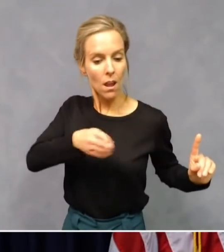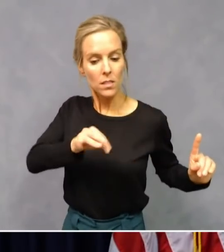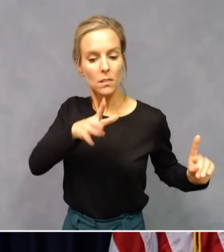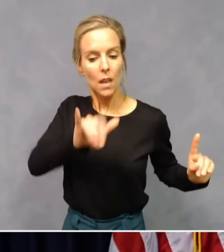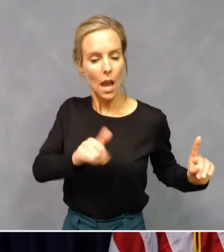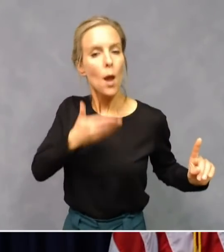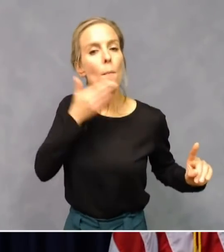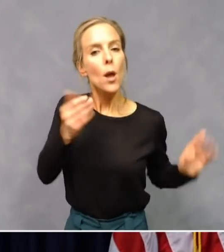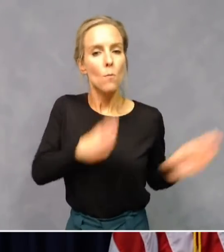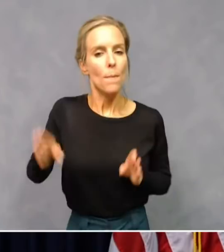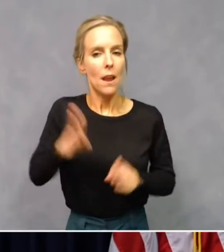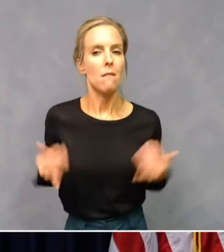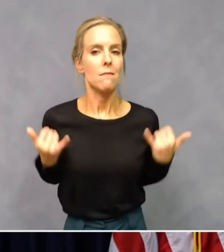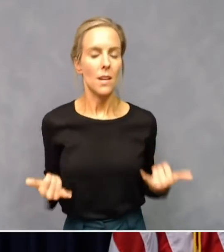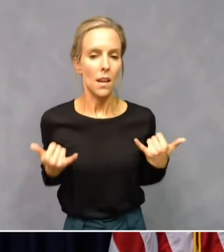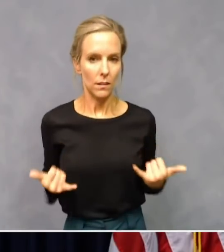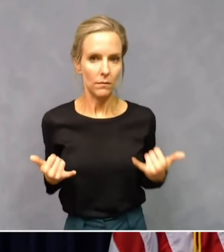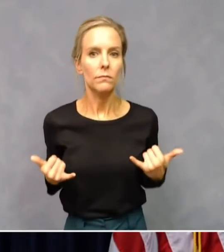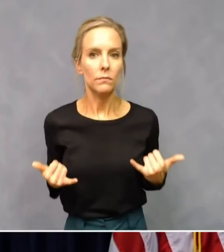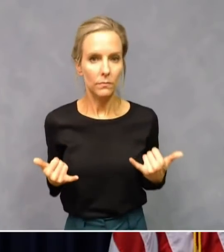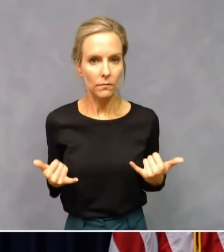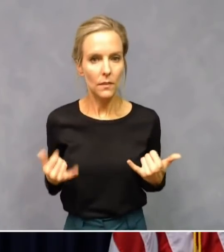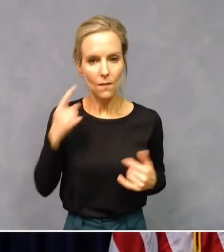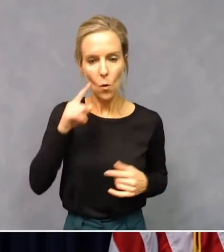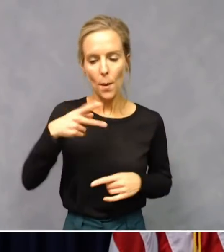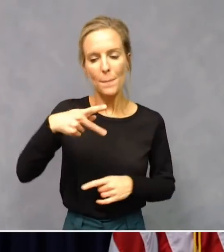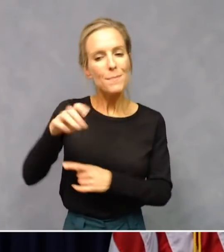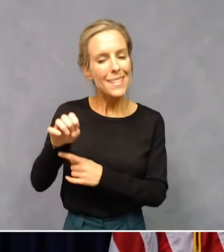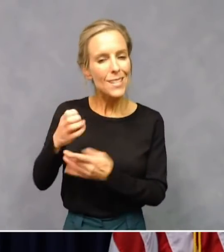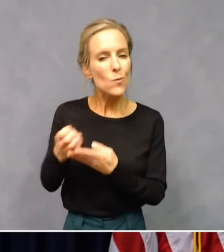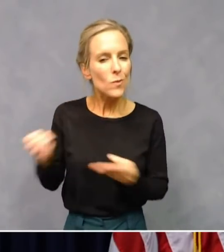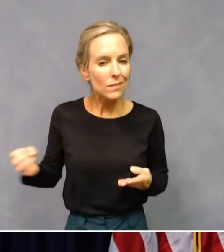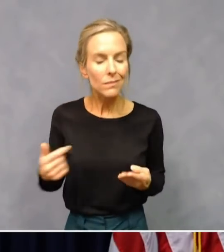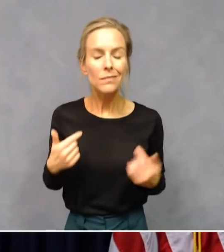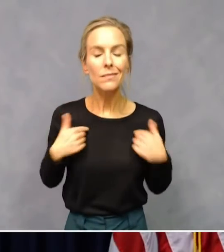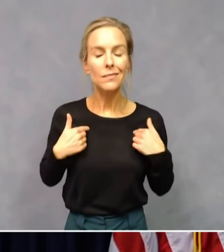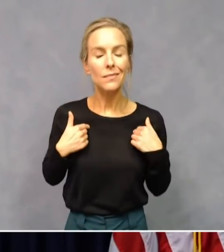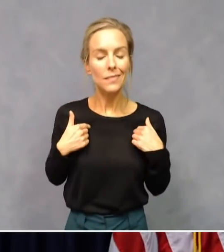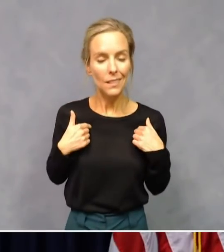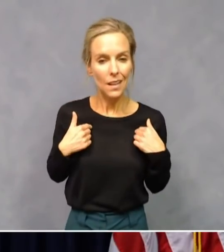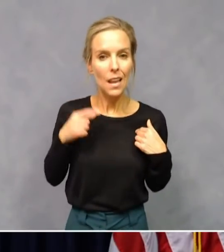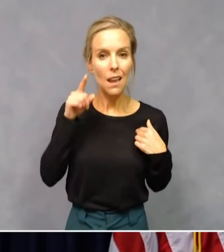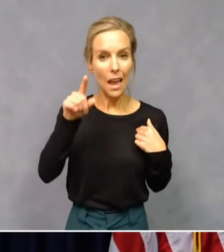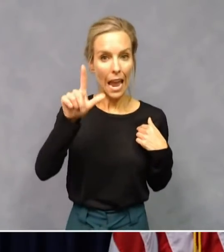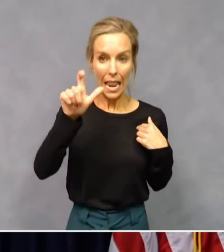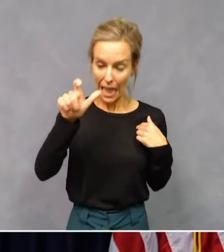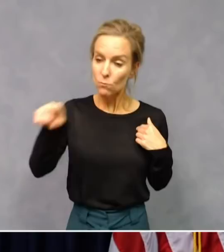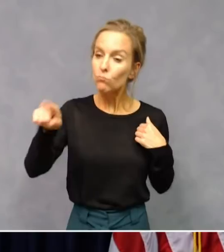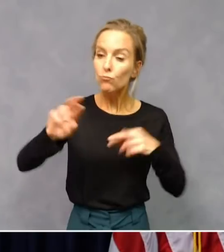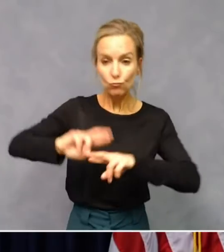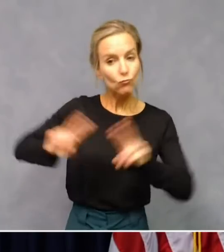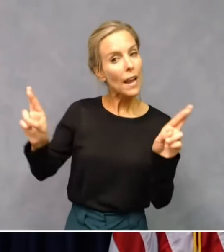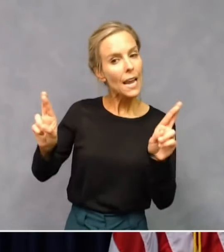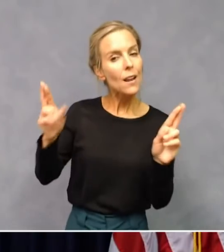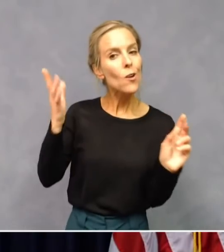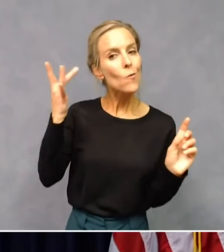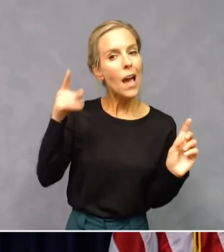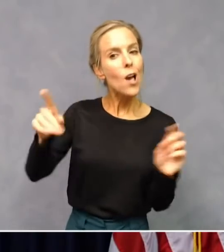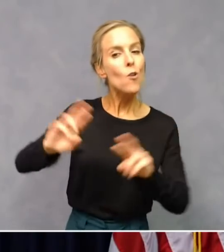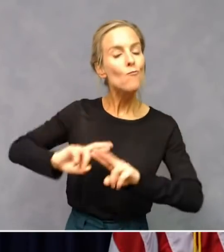in terms of PPE. I believe that Lexington is ready. Part of the reason that they are ready is